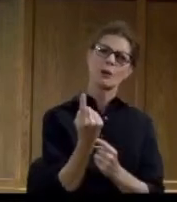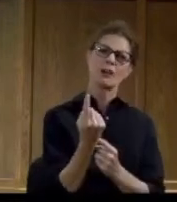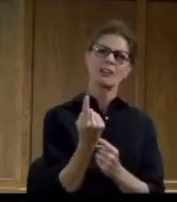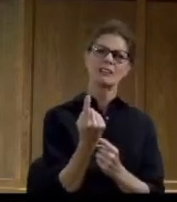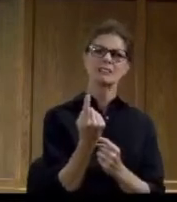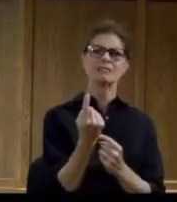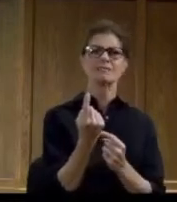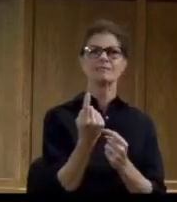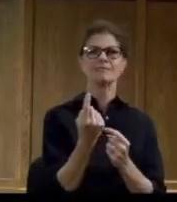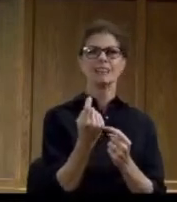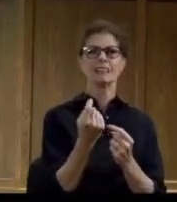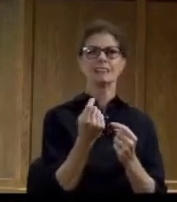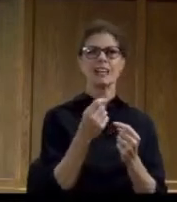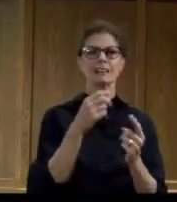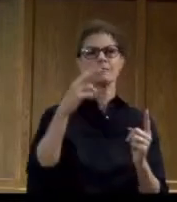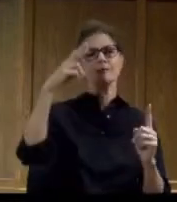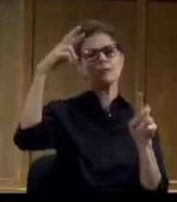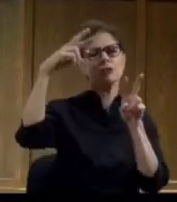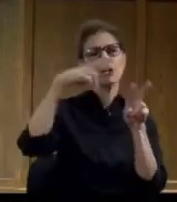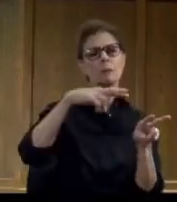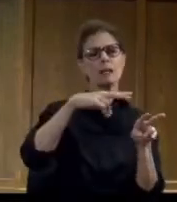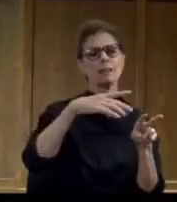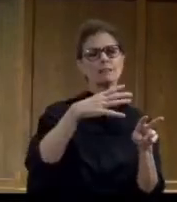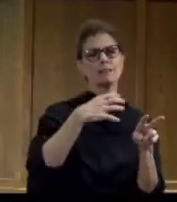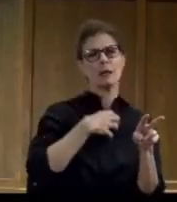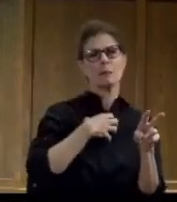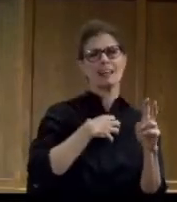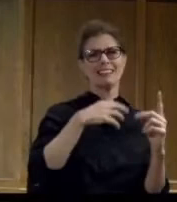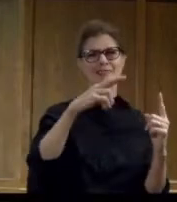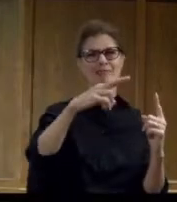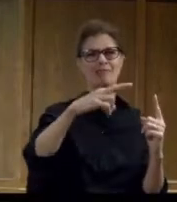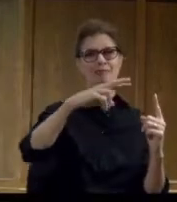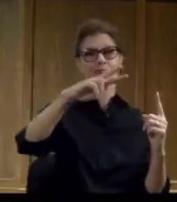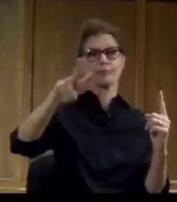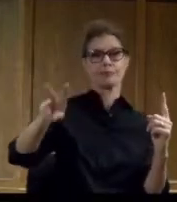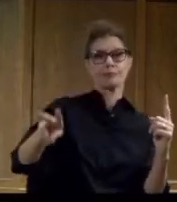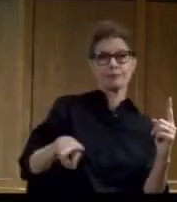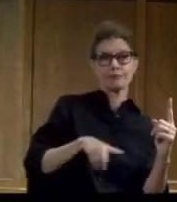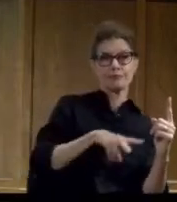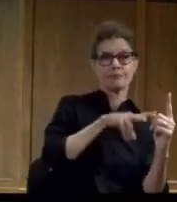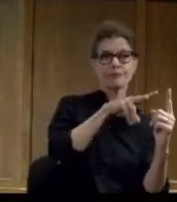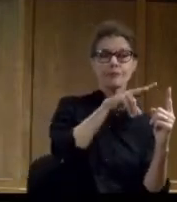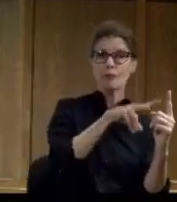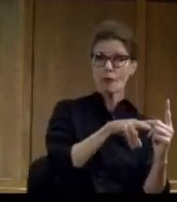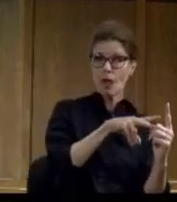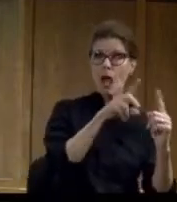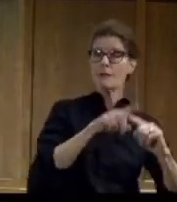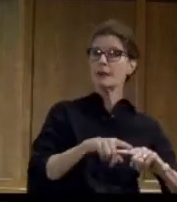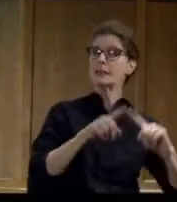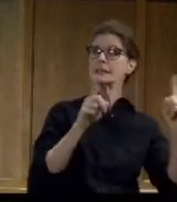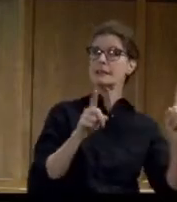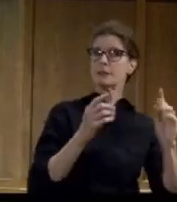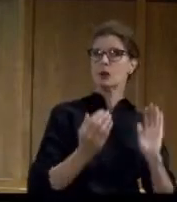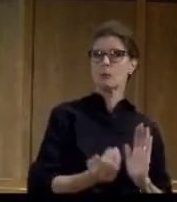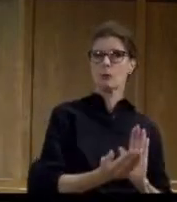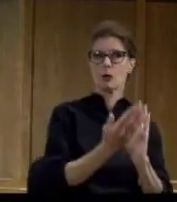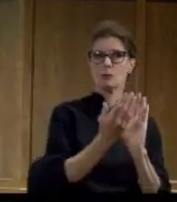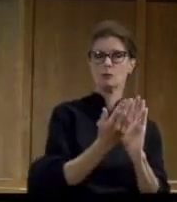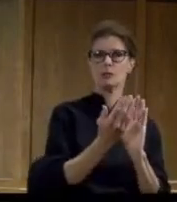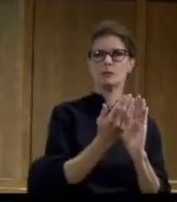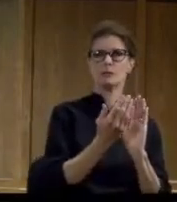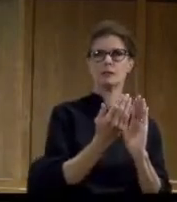want to be. That's called top-down complaint. A totally different framework for embracing a day would be